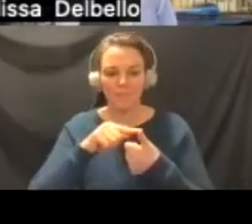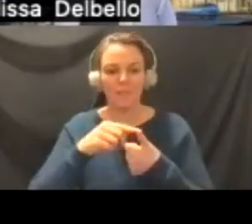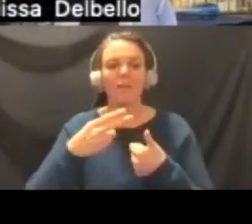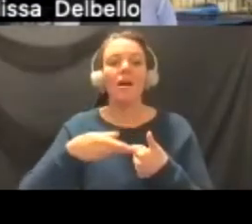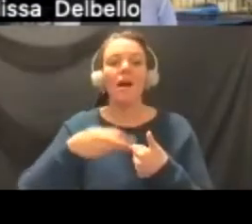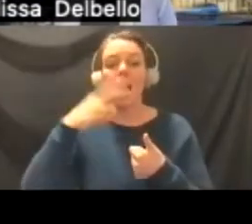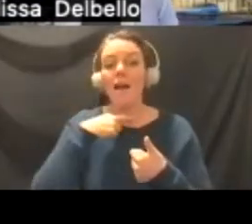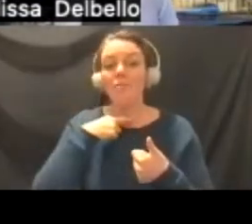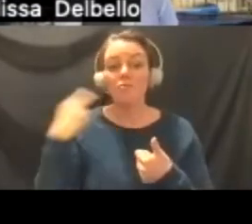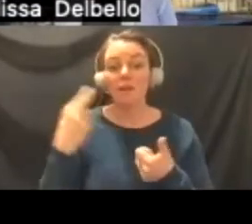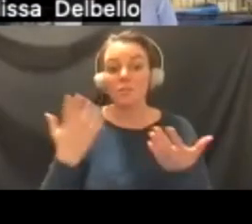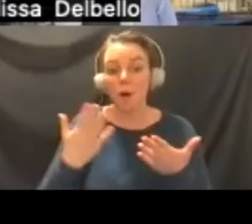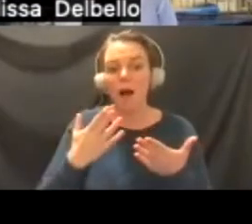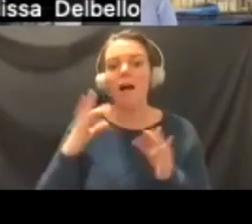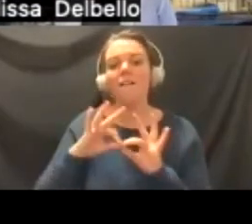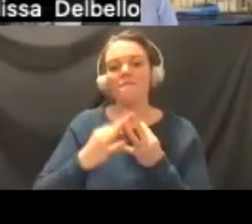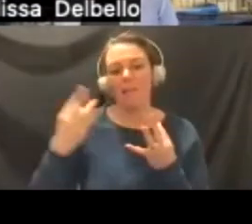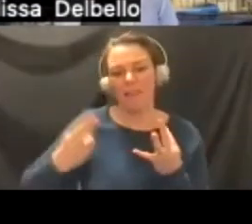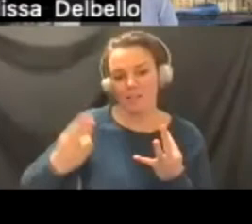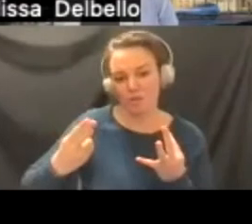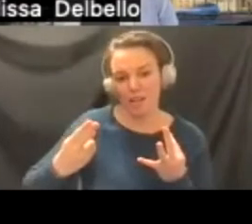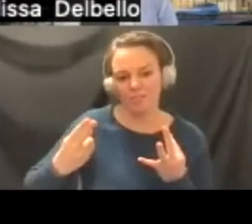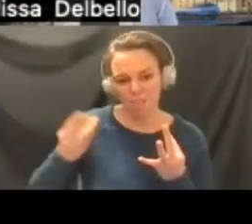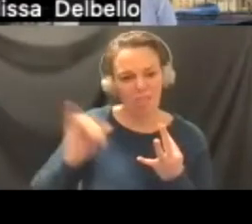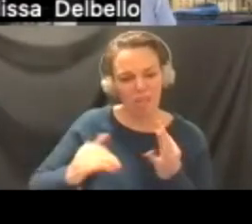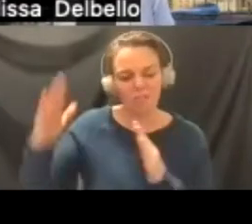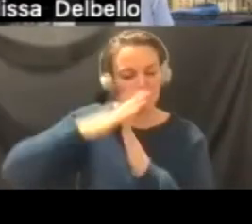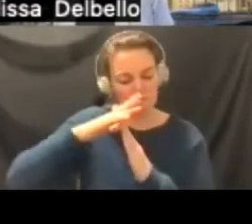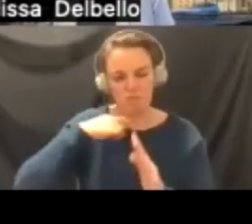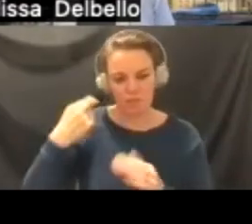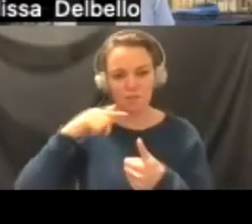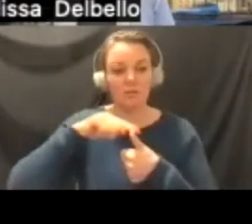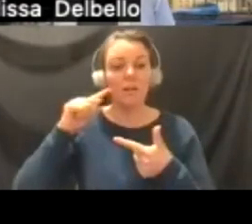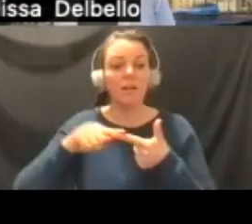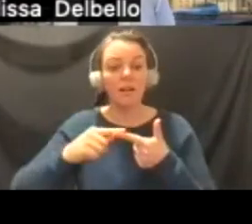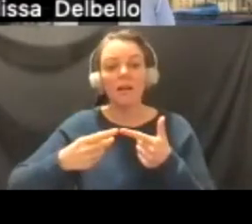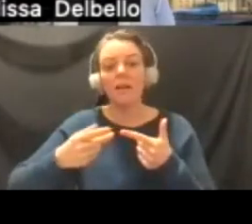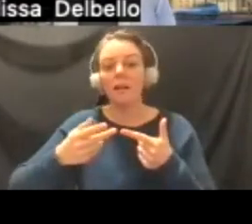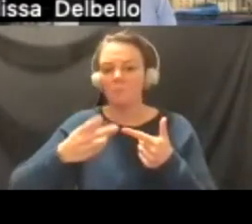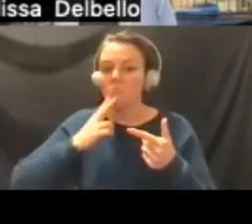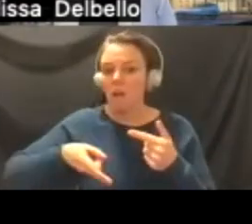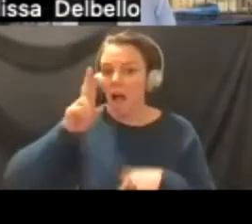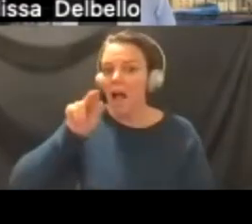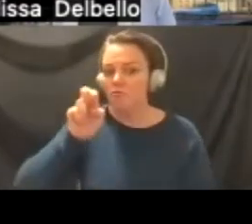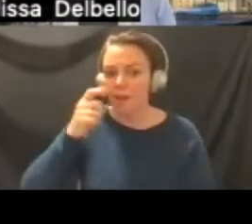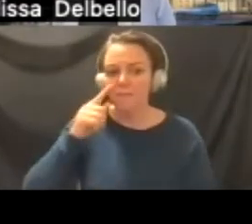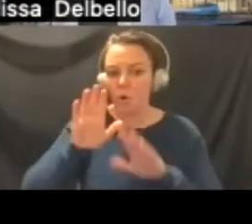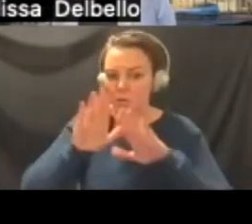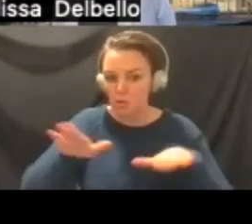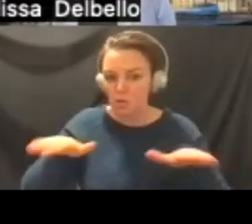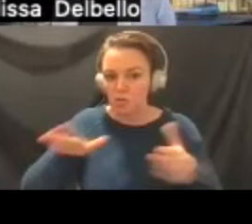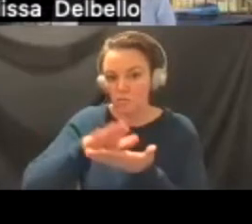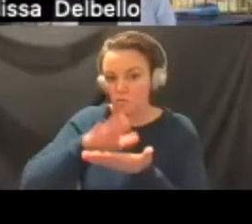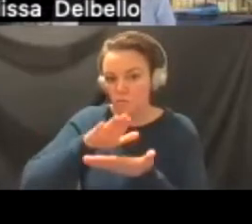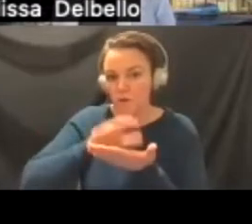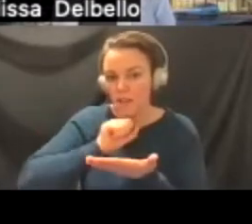risk factor is family history of bipolar, and then high rates in school-age children